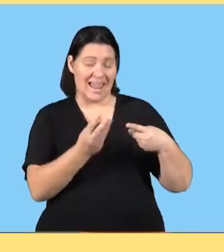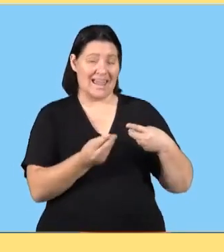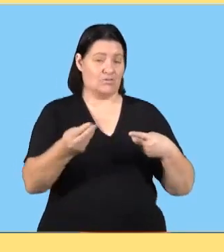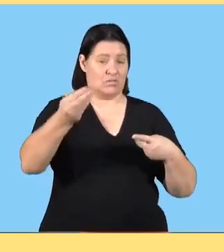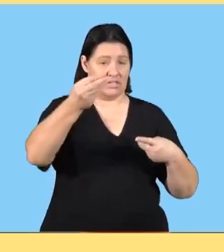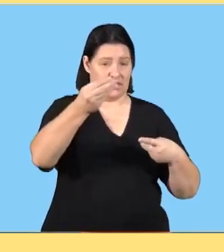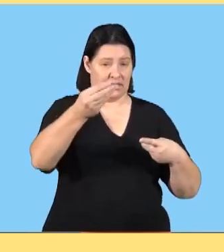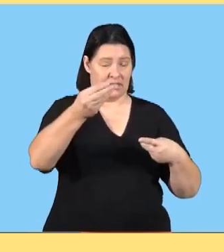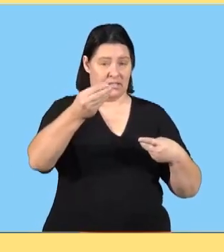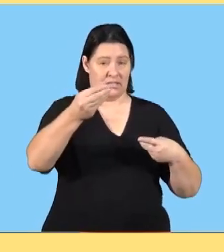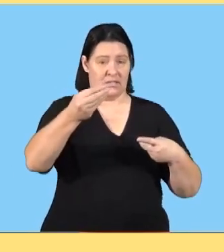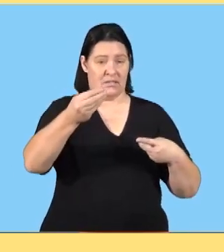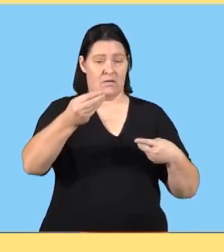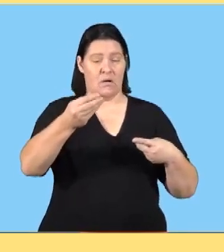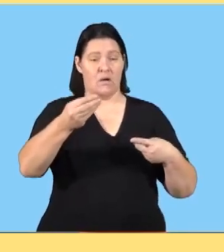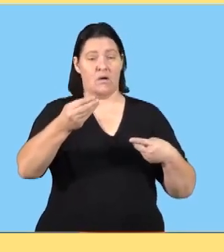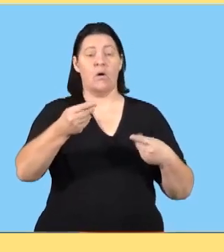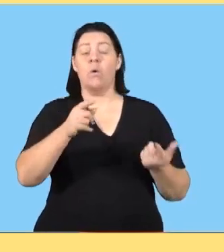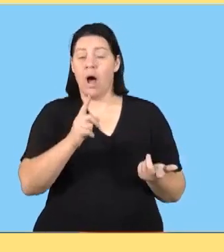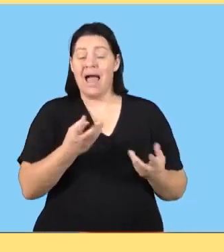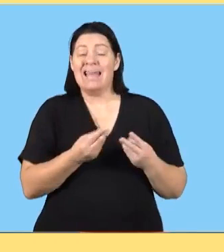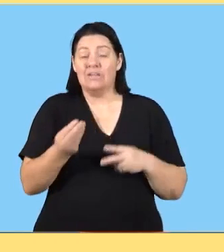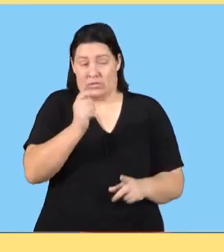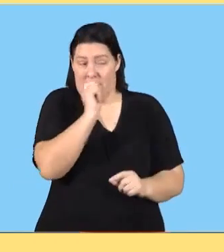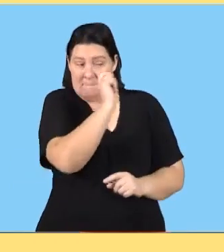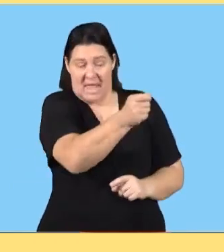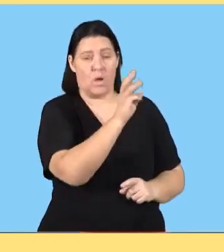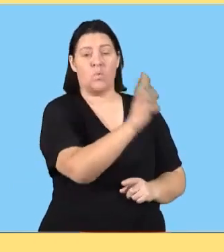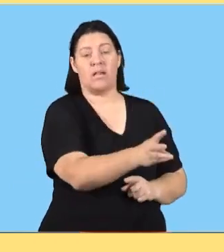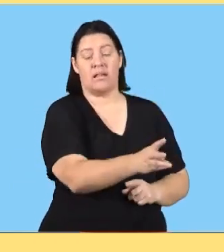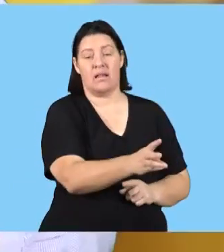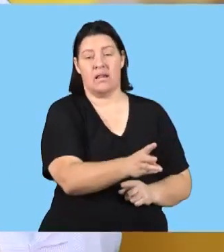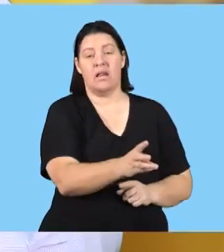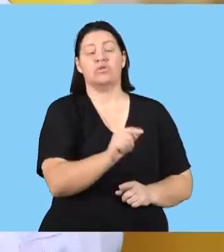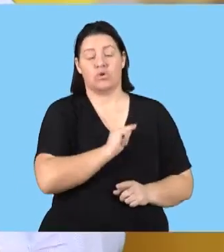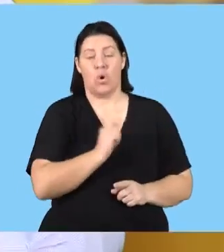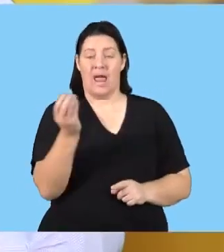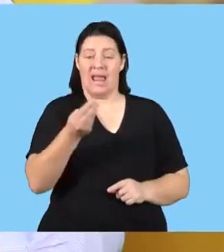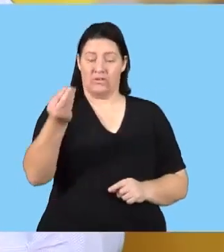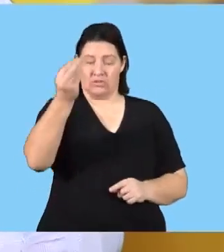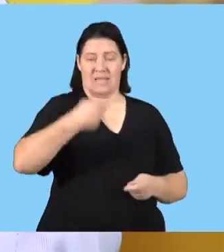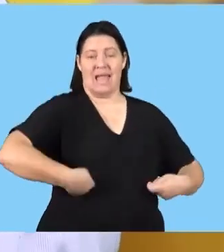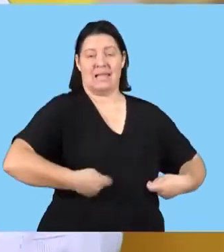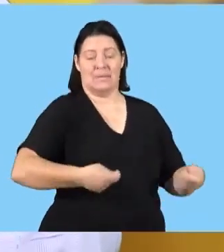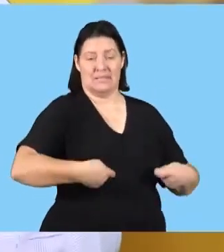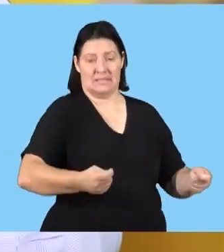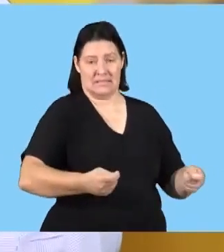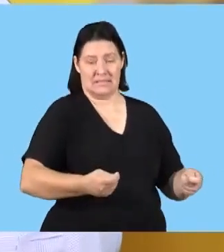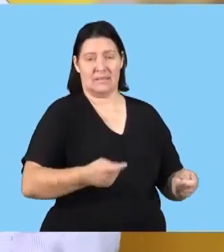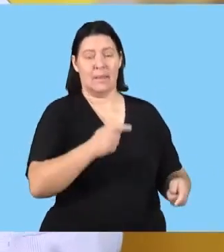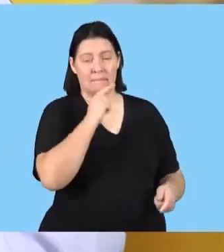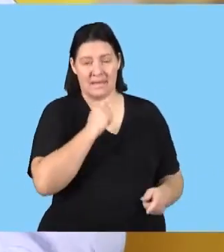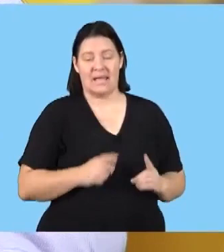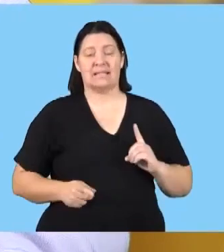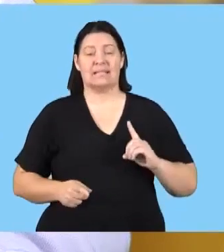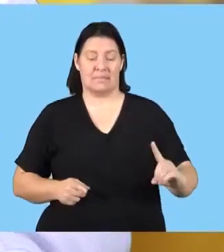the interest. You have to understand that this is interest we're going to pay, so it becomes interest expense, and interest expense